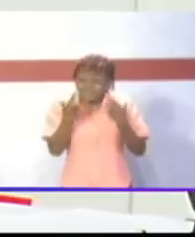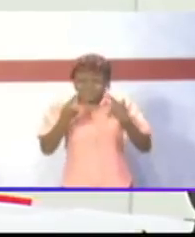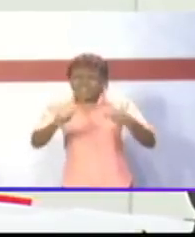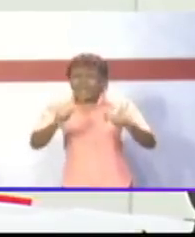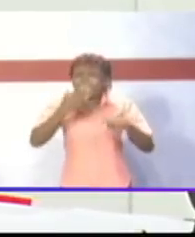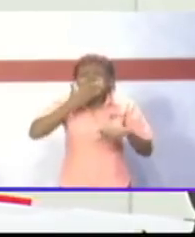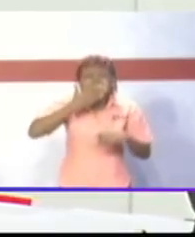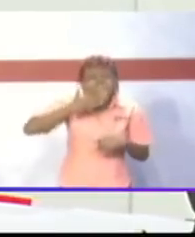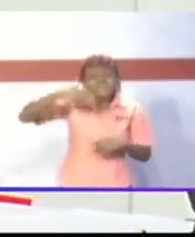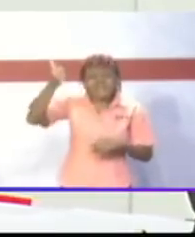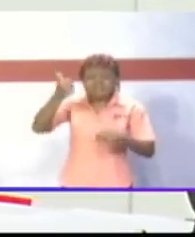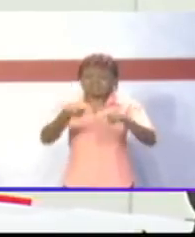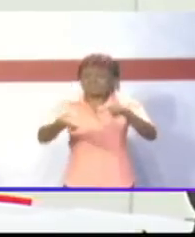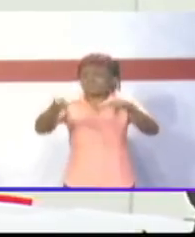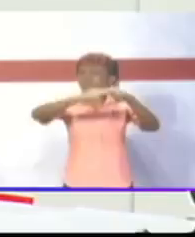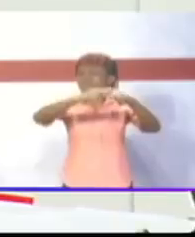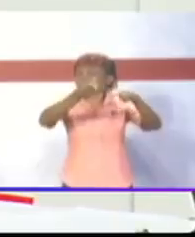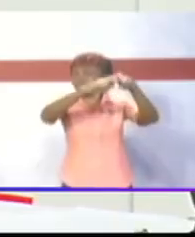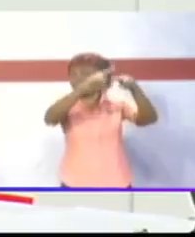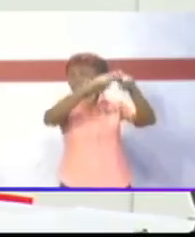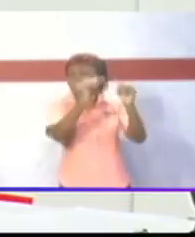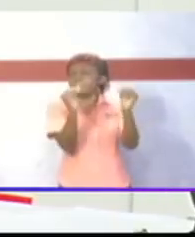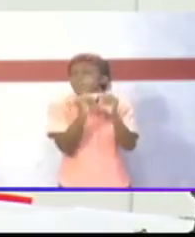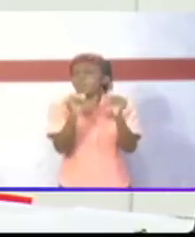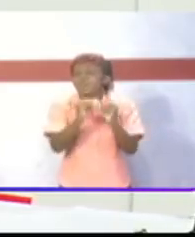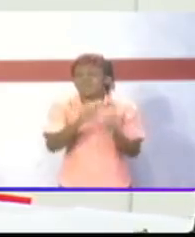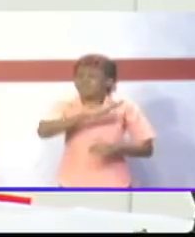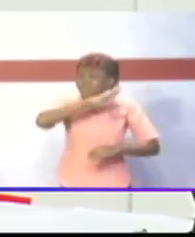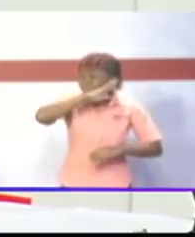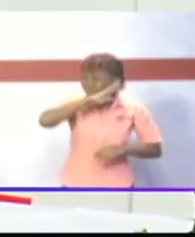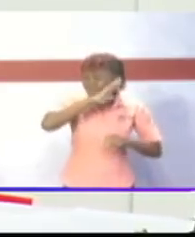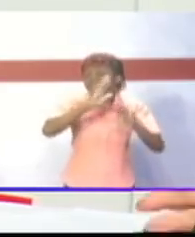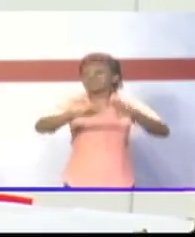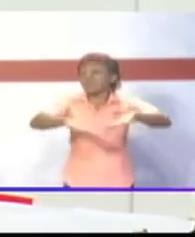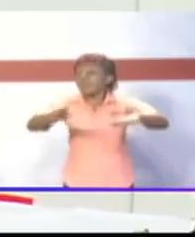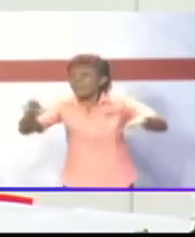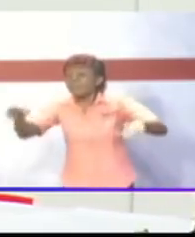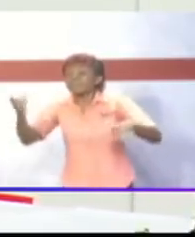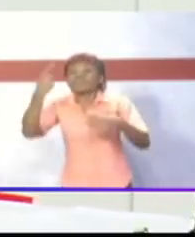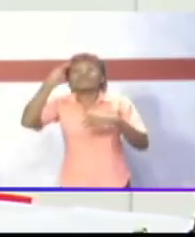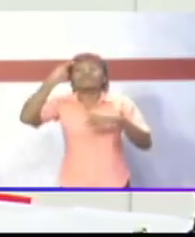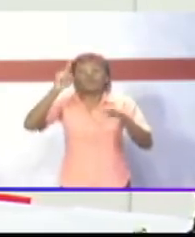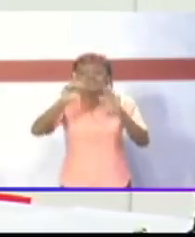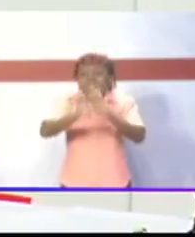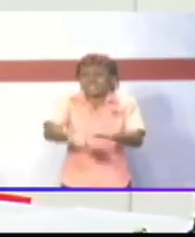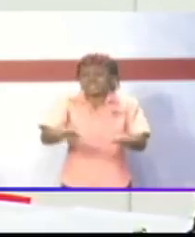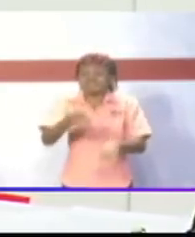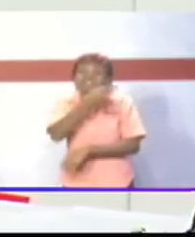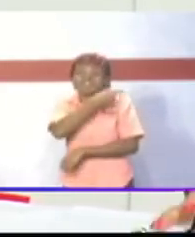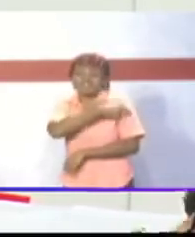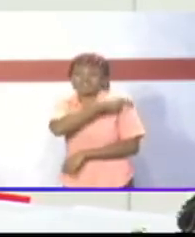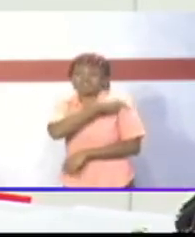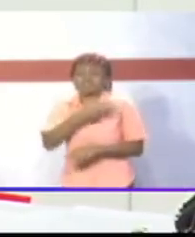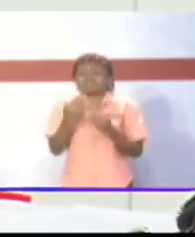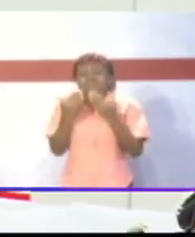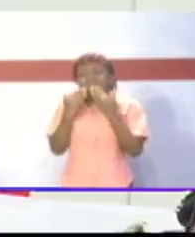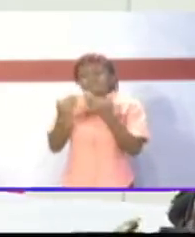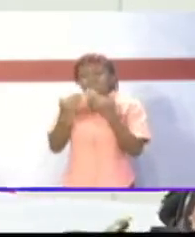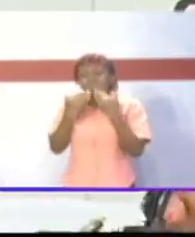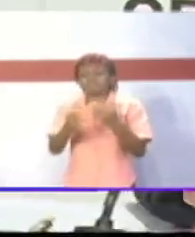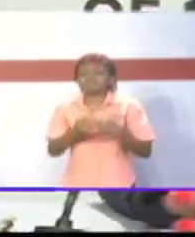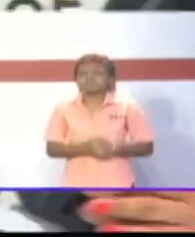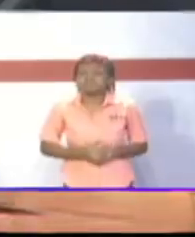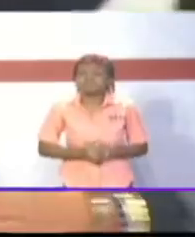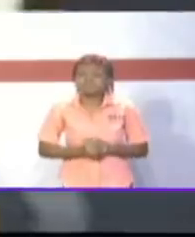our hospitals. Thank you very much, Paula, for this question and allowing us to share this information again. Thank you very